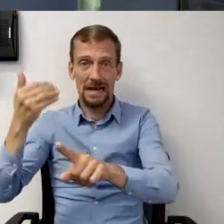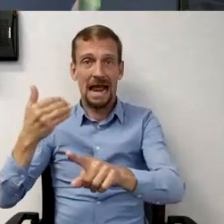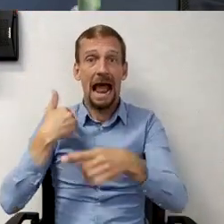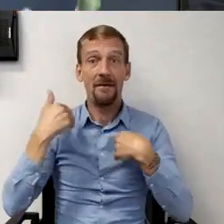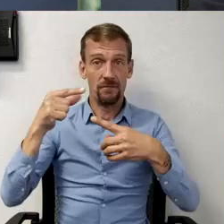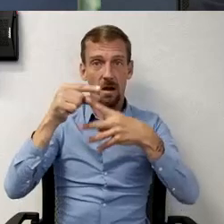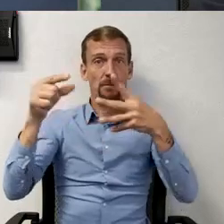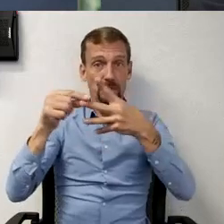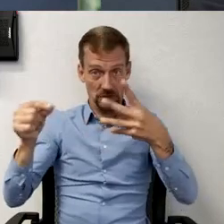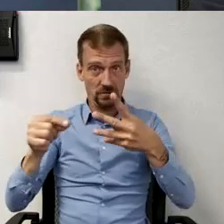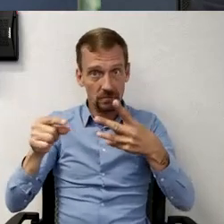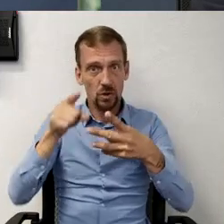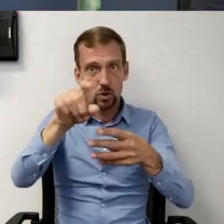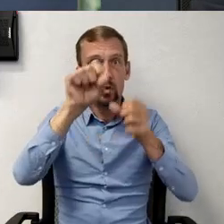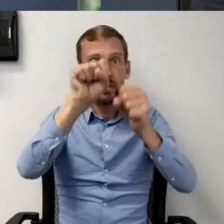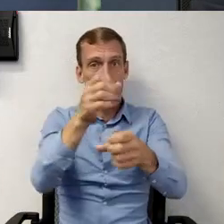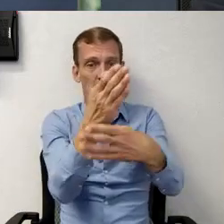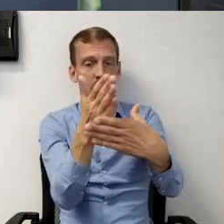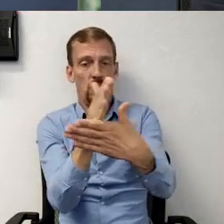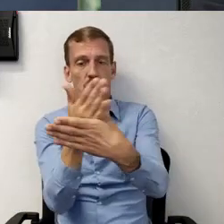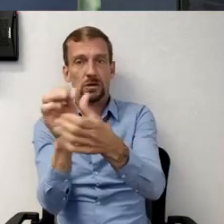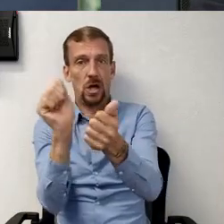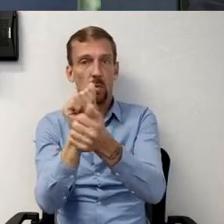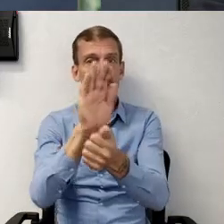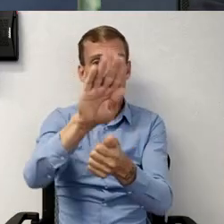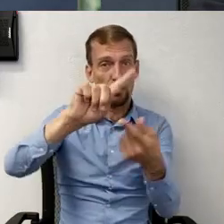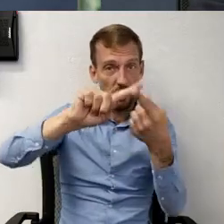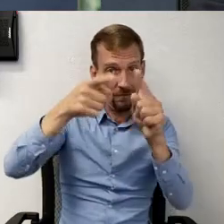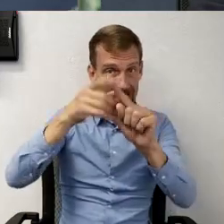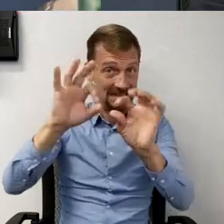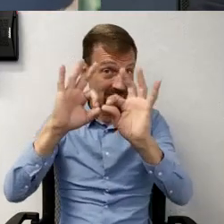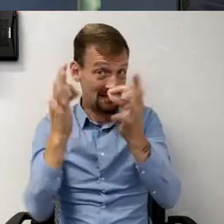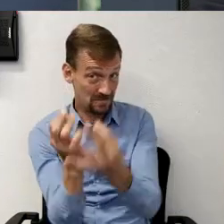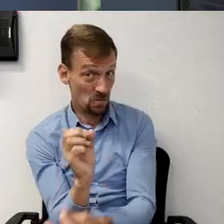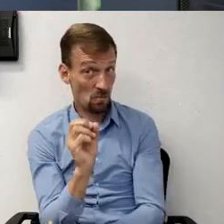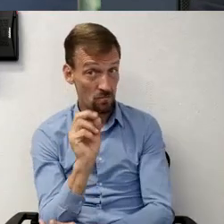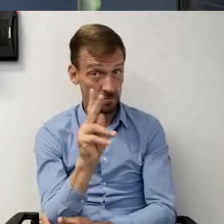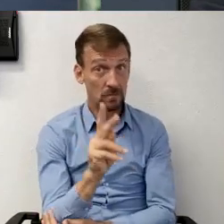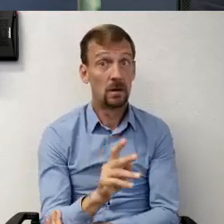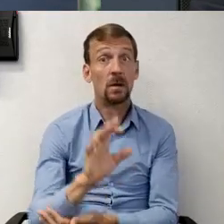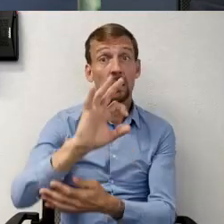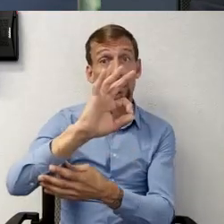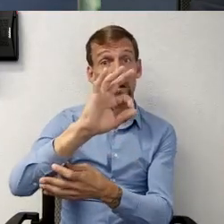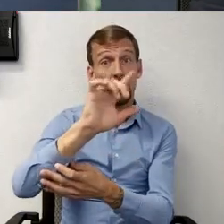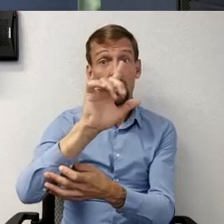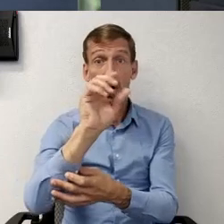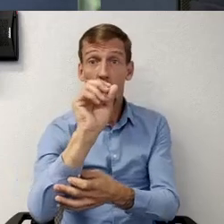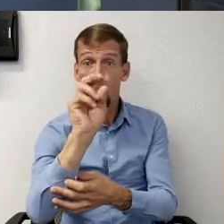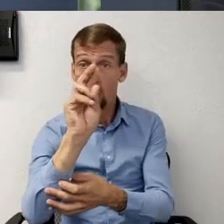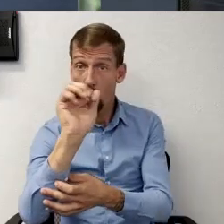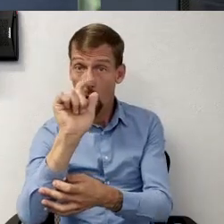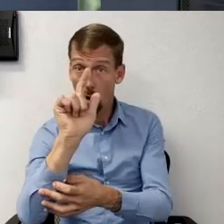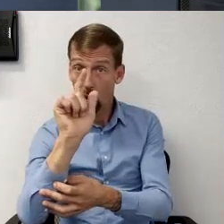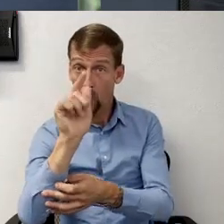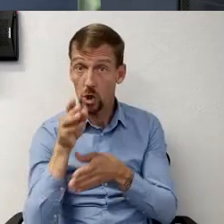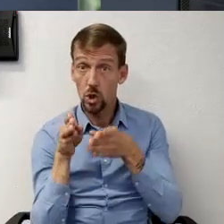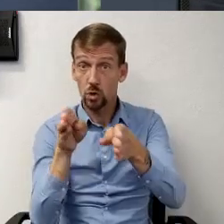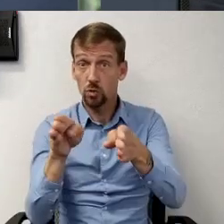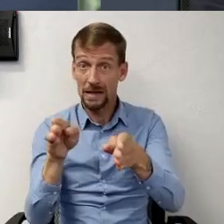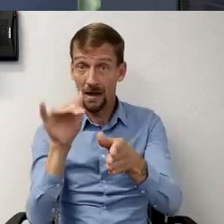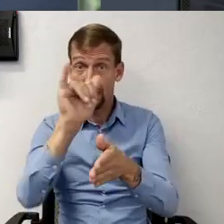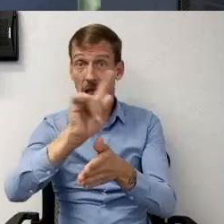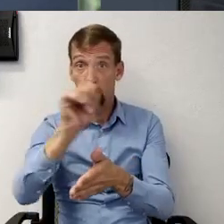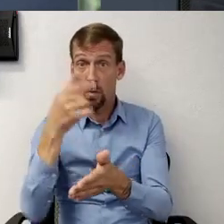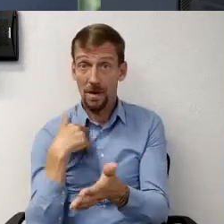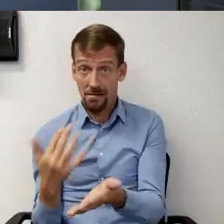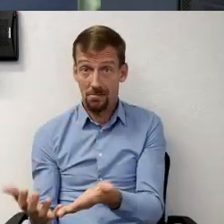can also share those options with their friends and family. Okay, Floral Street. That's our specimen collection site.